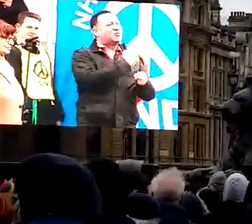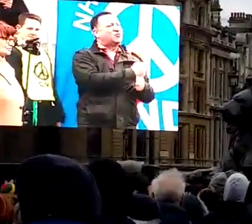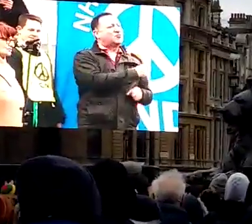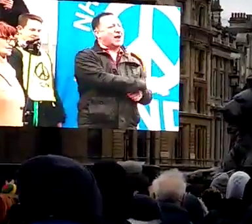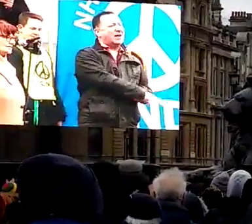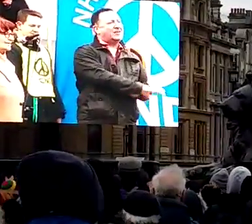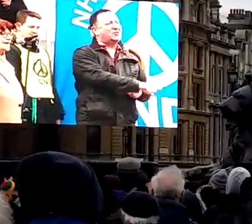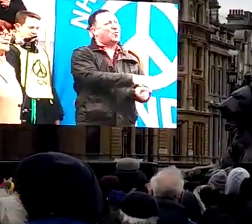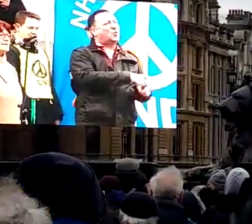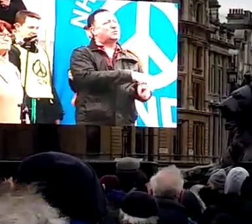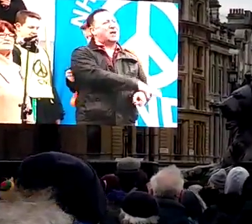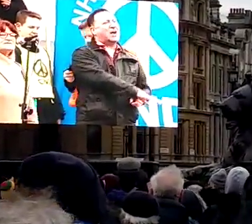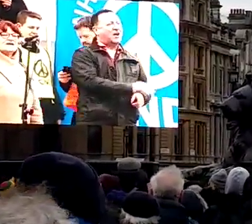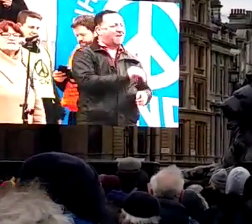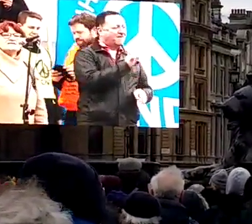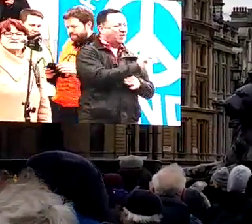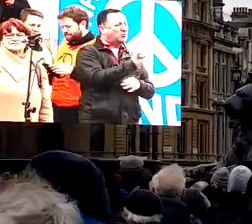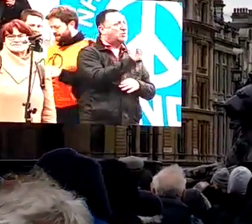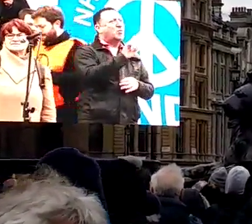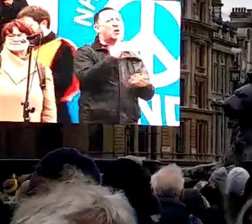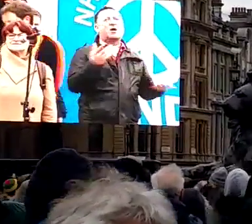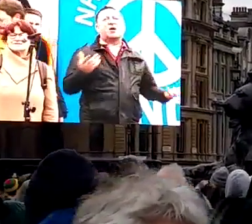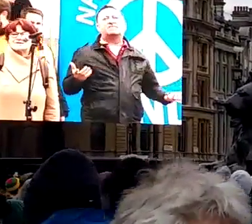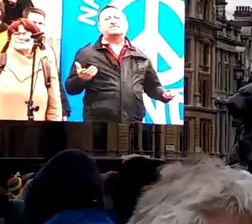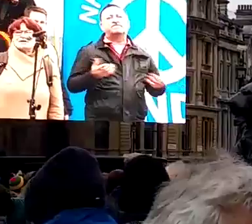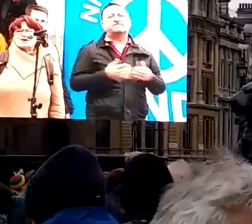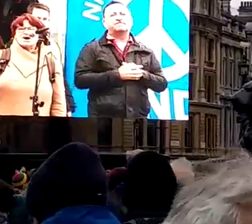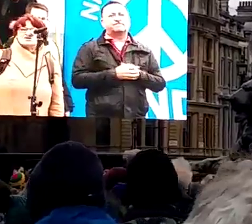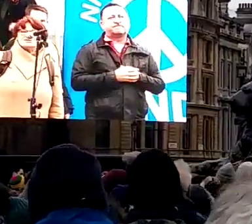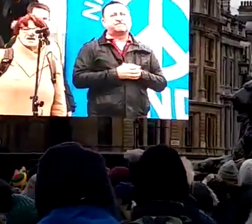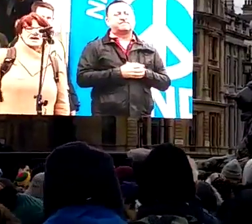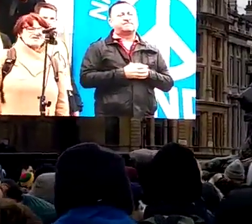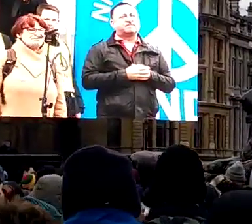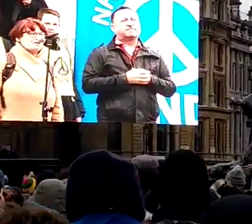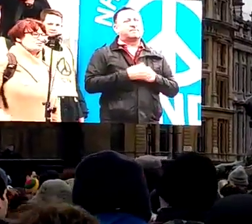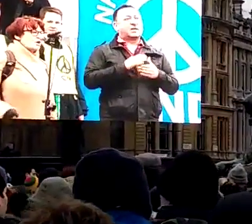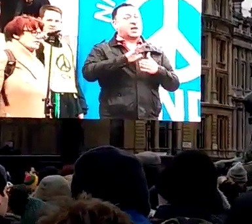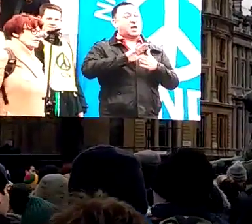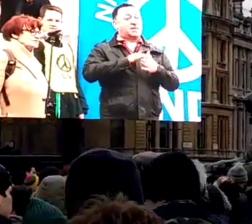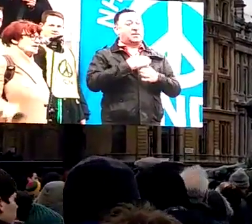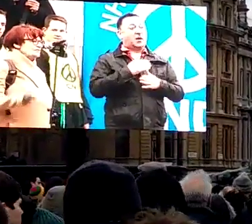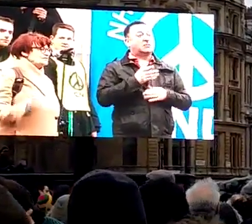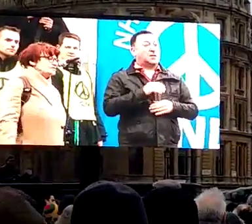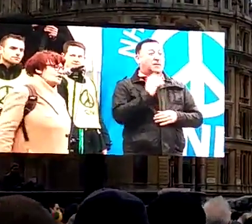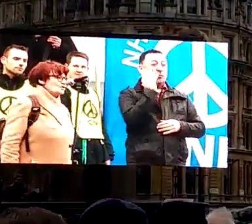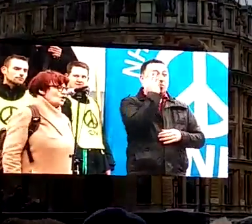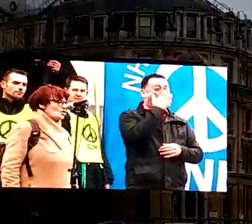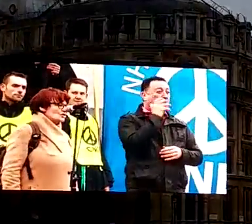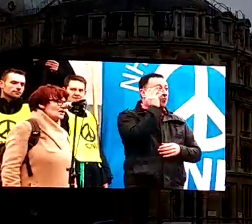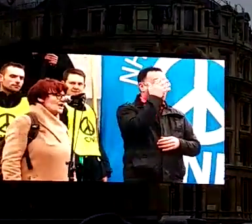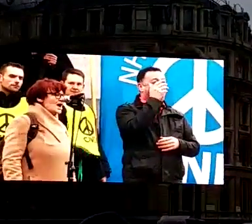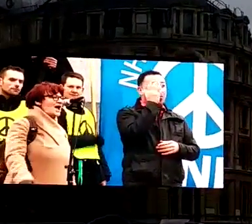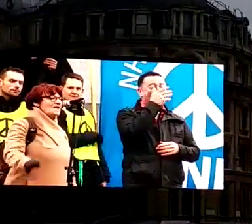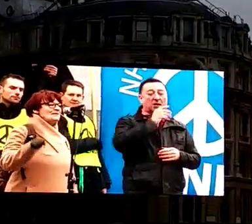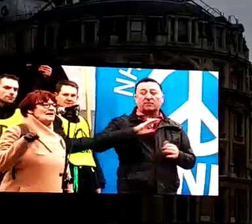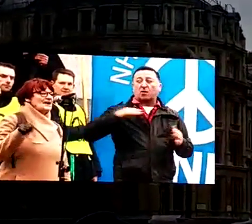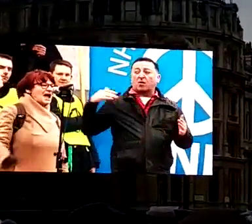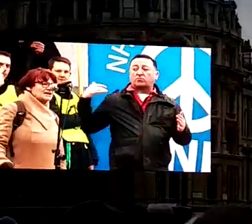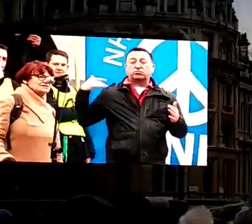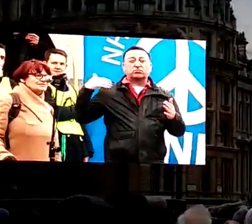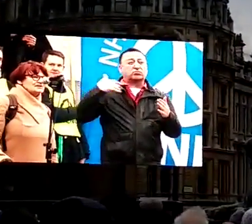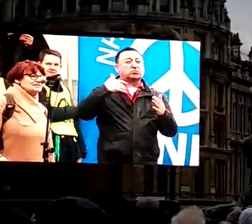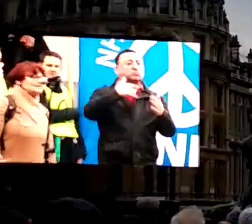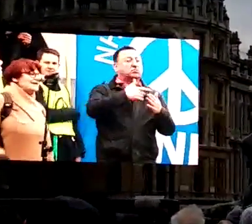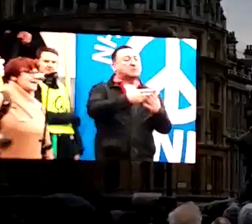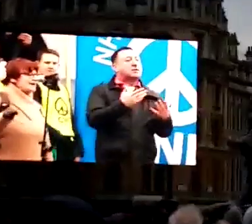my granddaughter. And let me say this, because I have been worried for so long, I have been